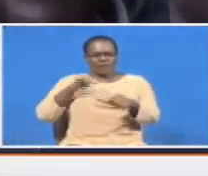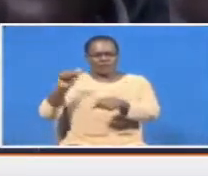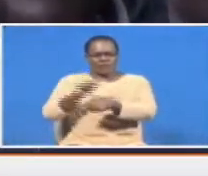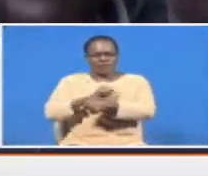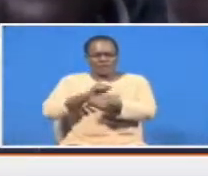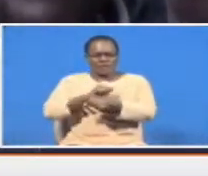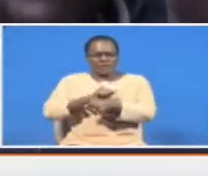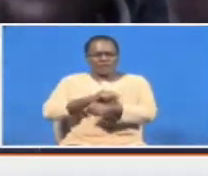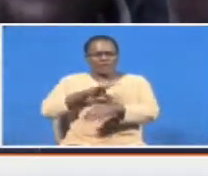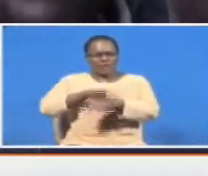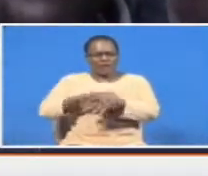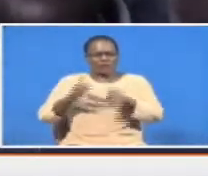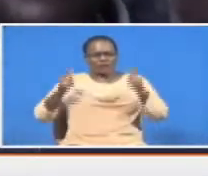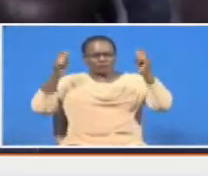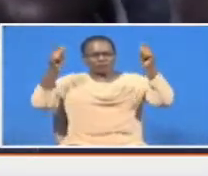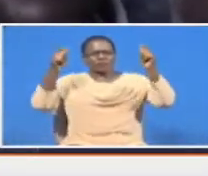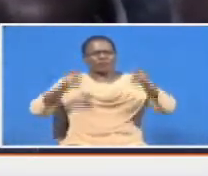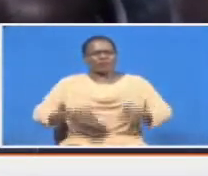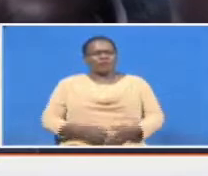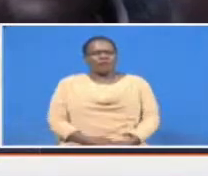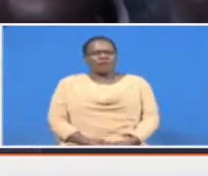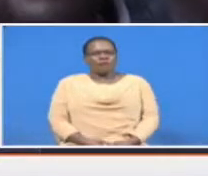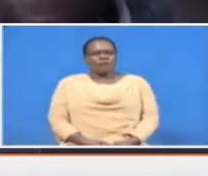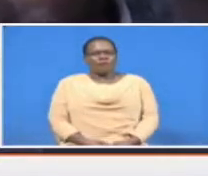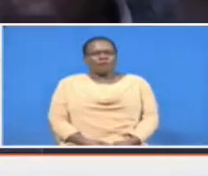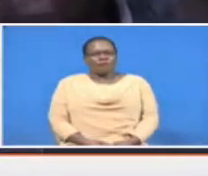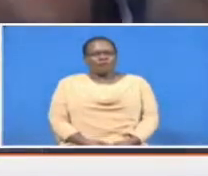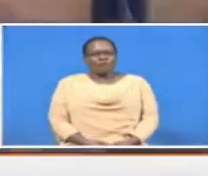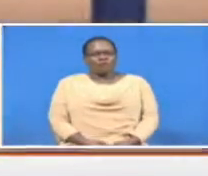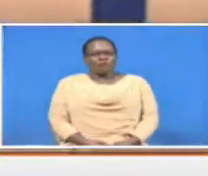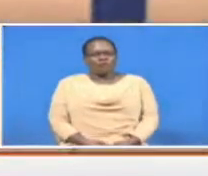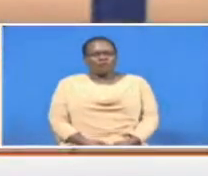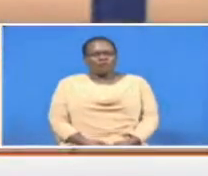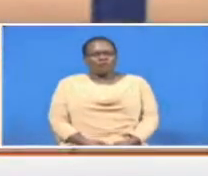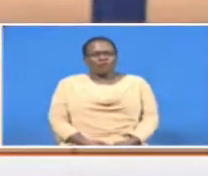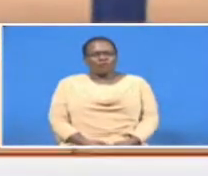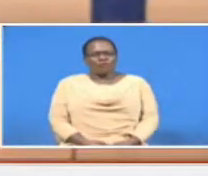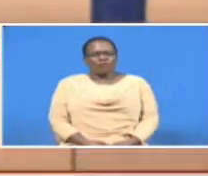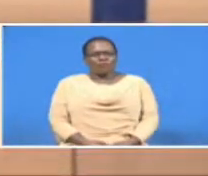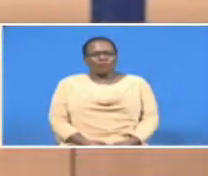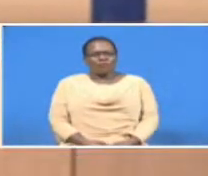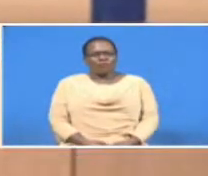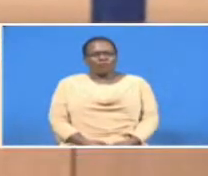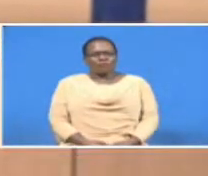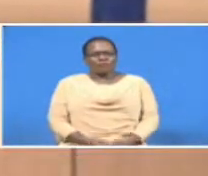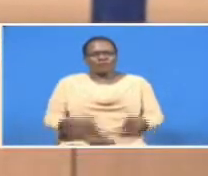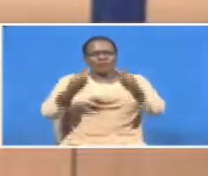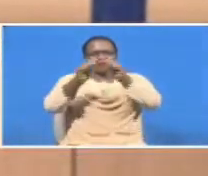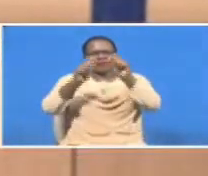hard and win easily. Moving on, Team Kenya is celebrating